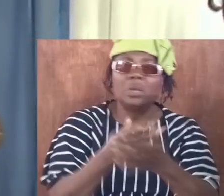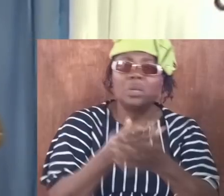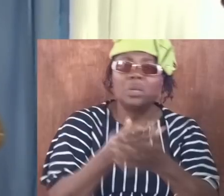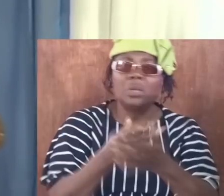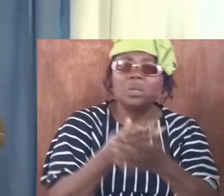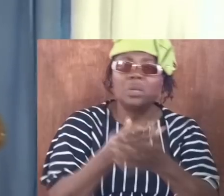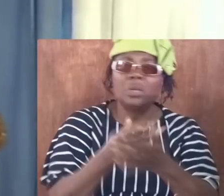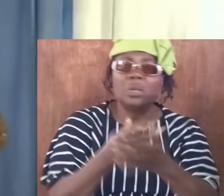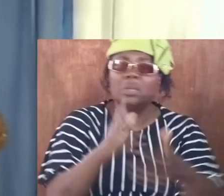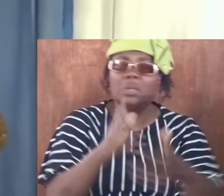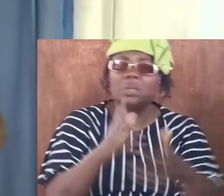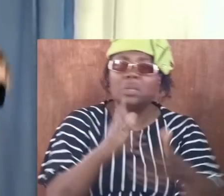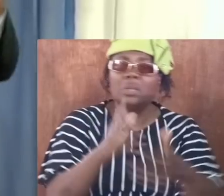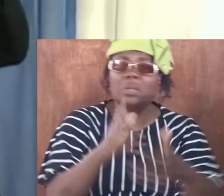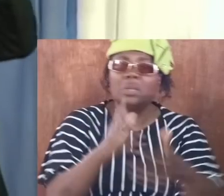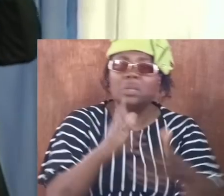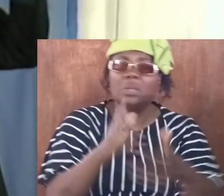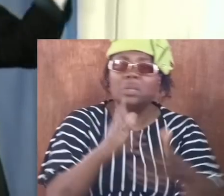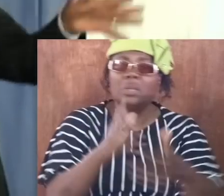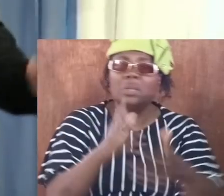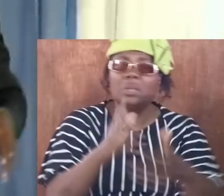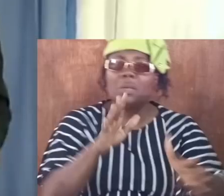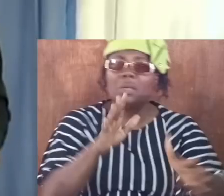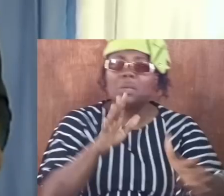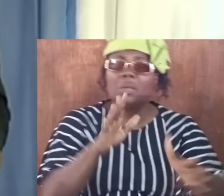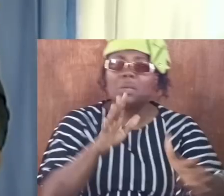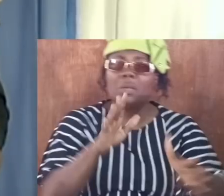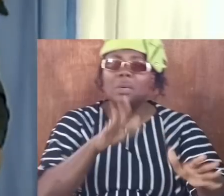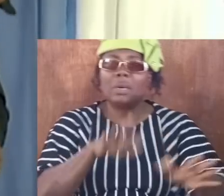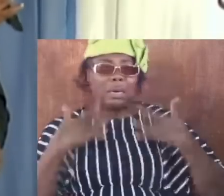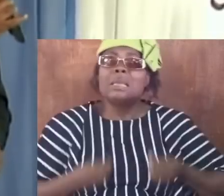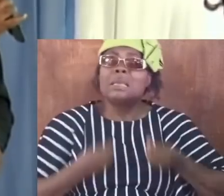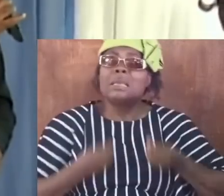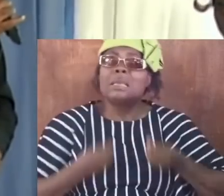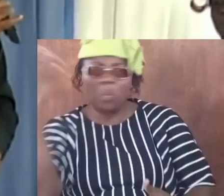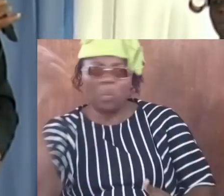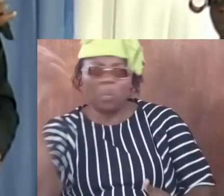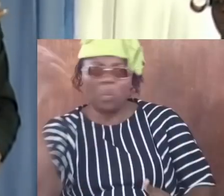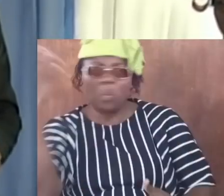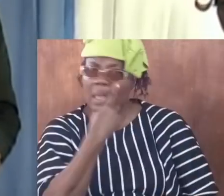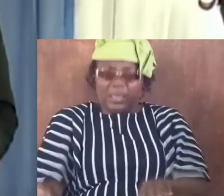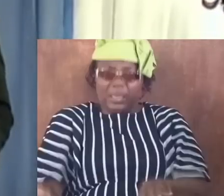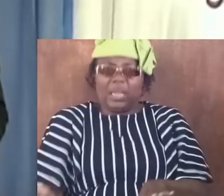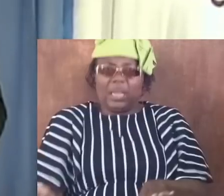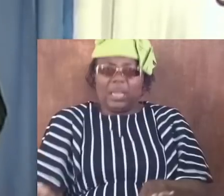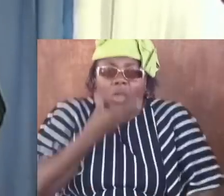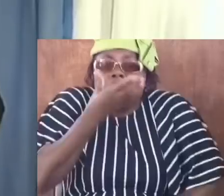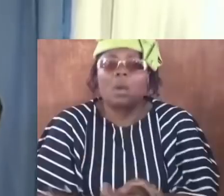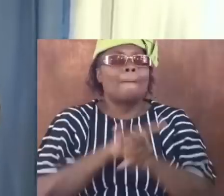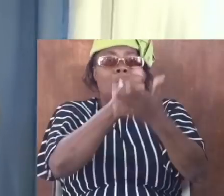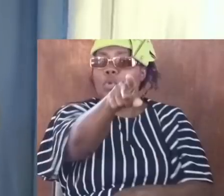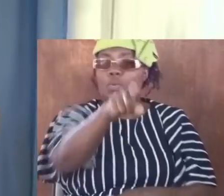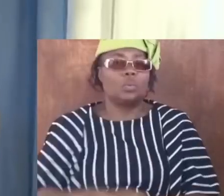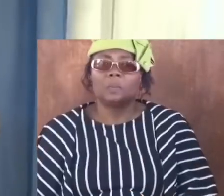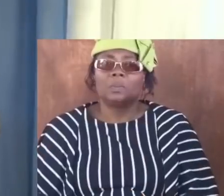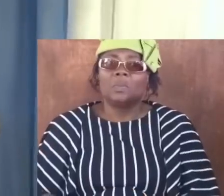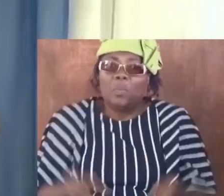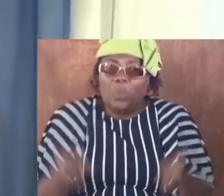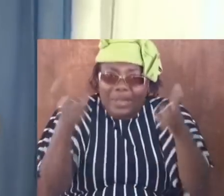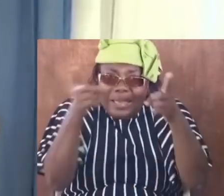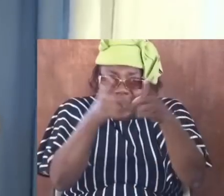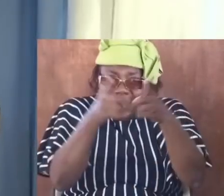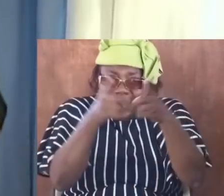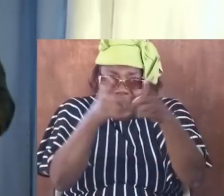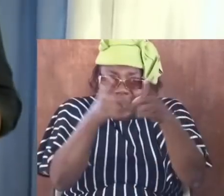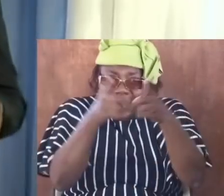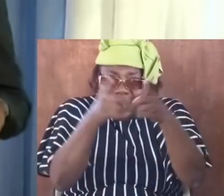and die. You're going to get it and throw up. It not going to help you. But little is much.